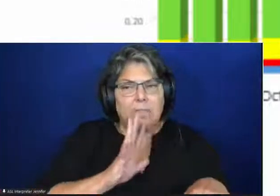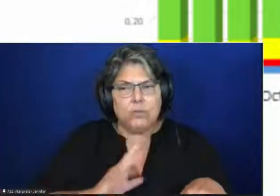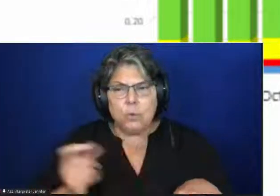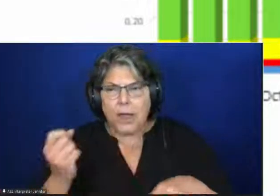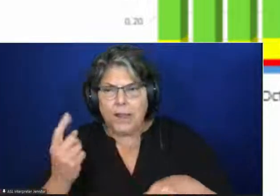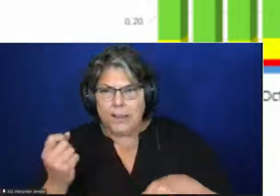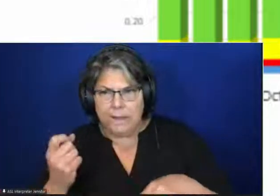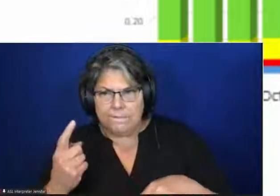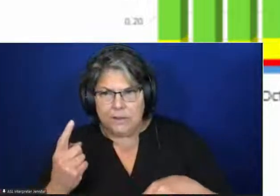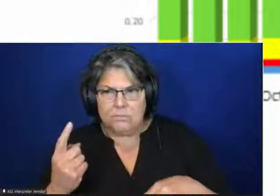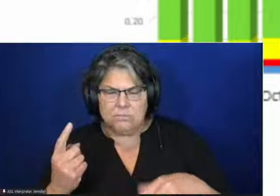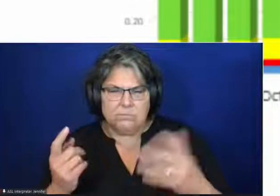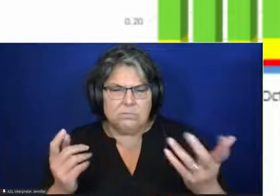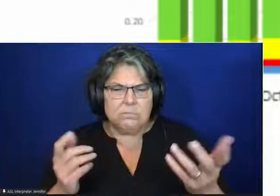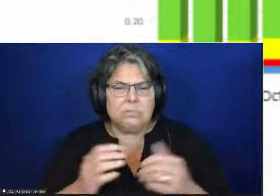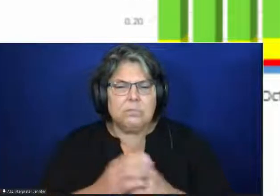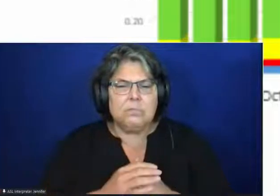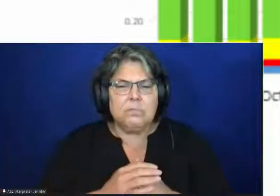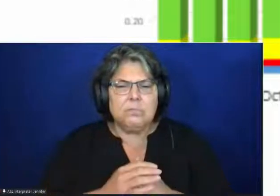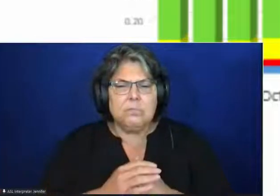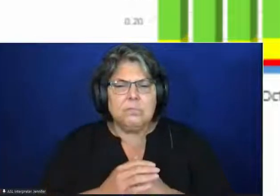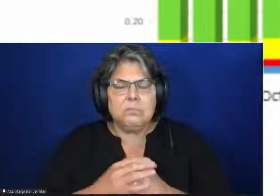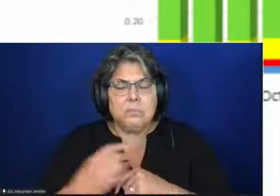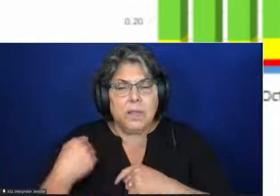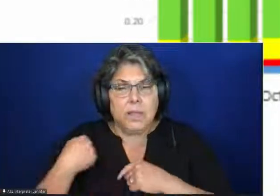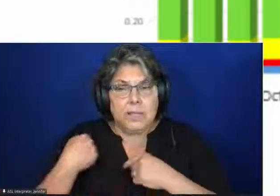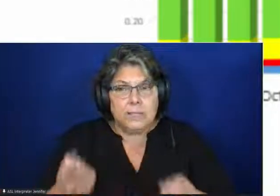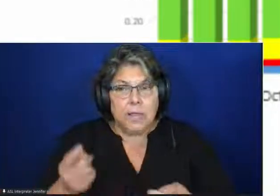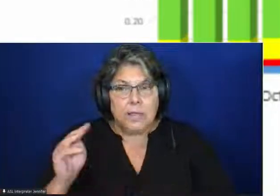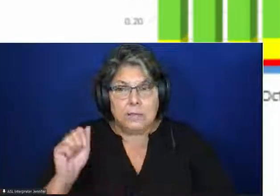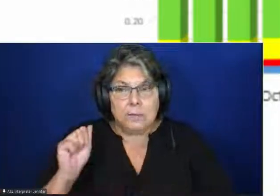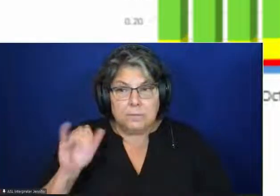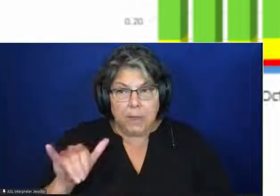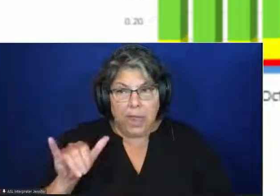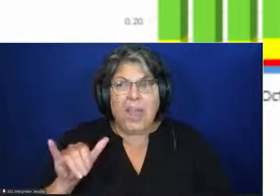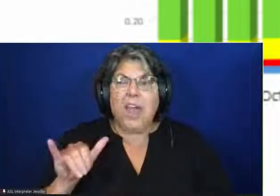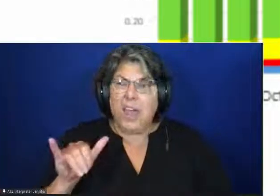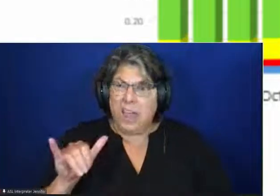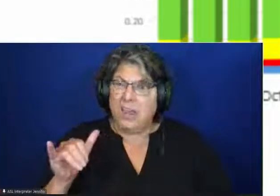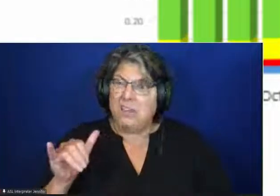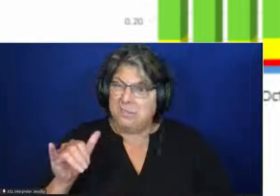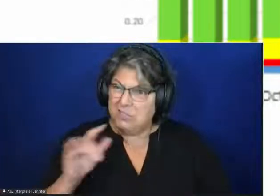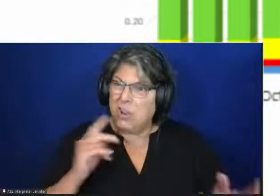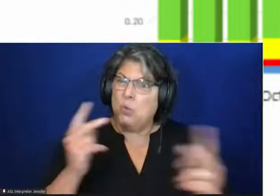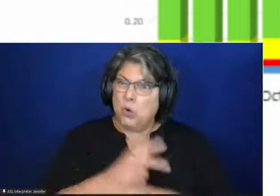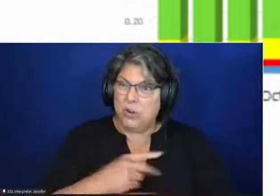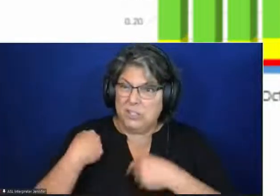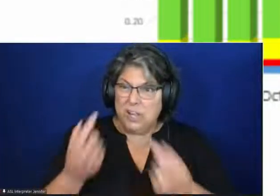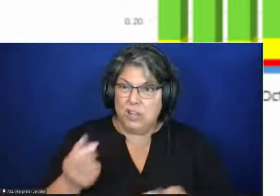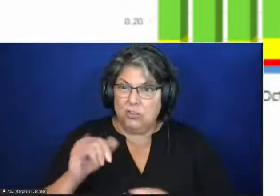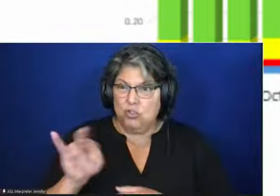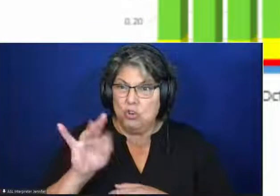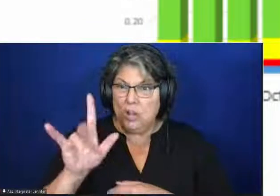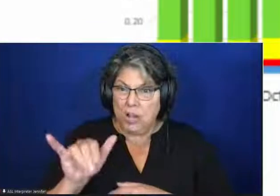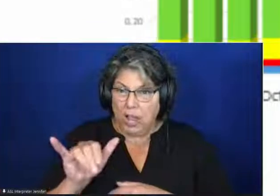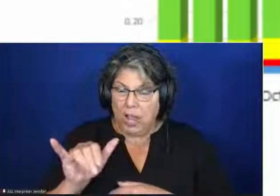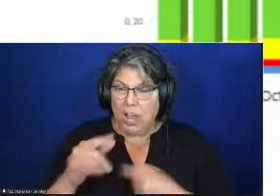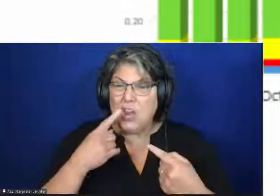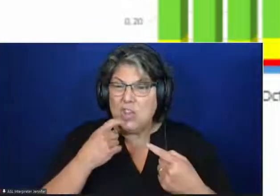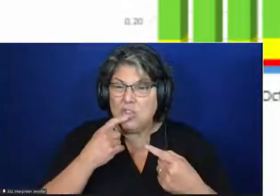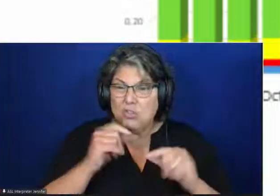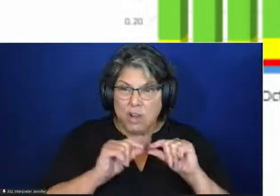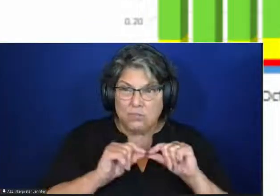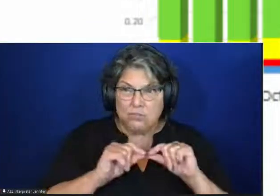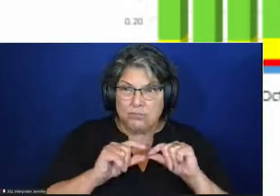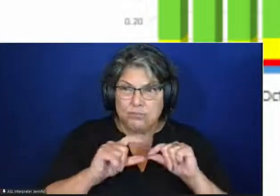cases. And we see since May, and especially since July, that red bar is increasing,